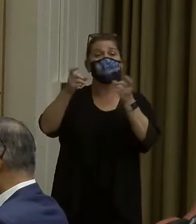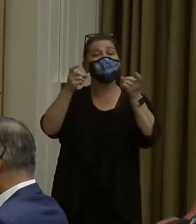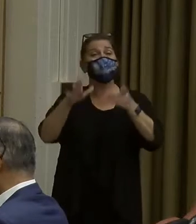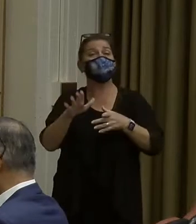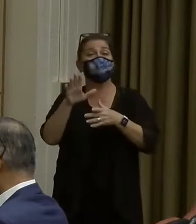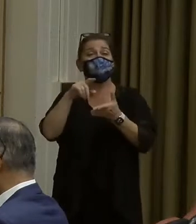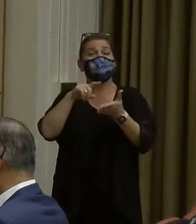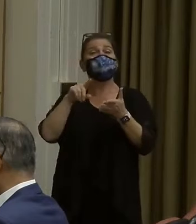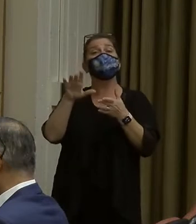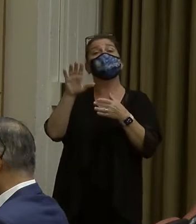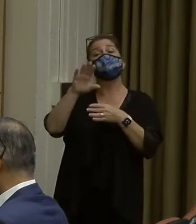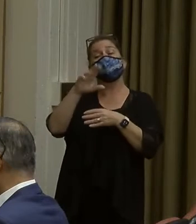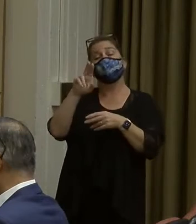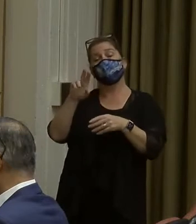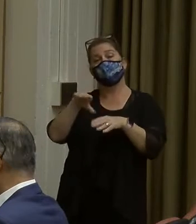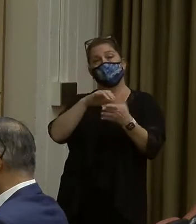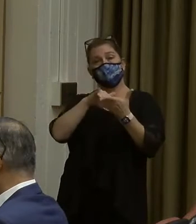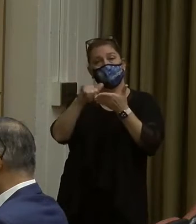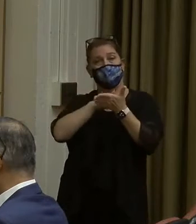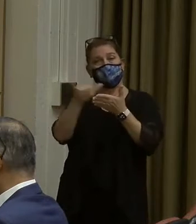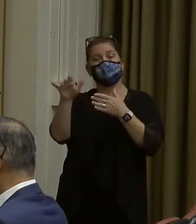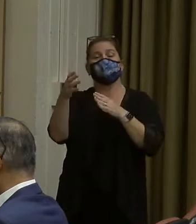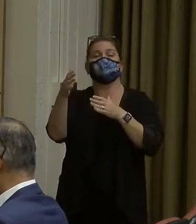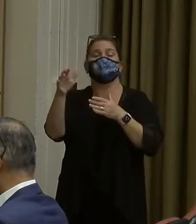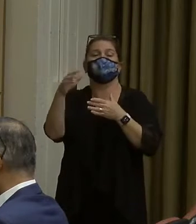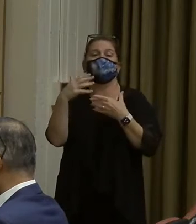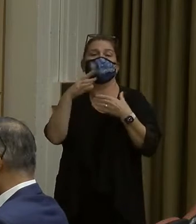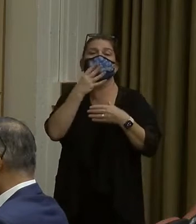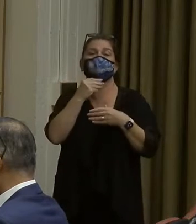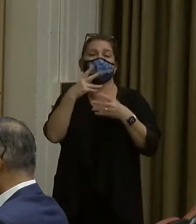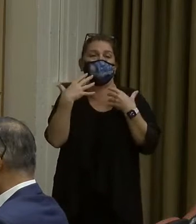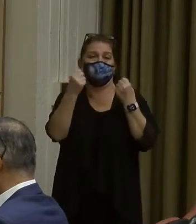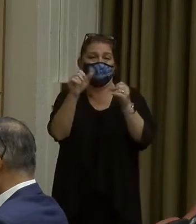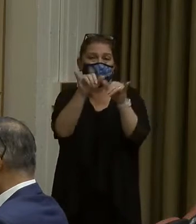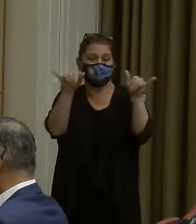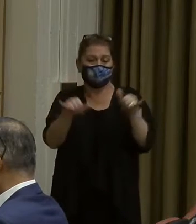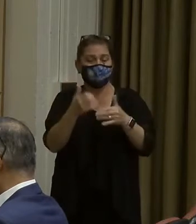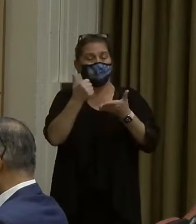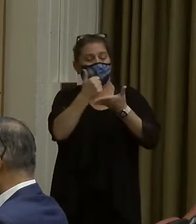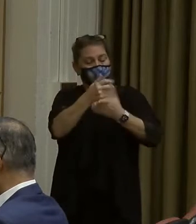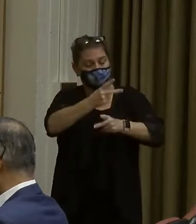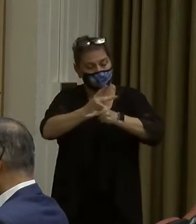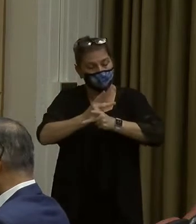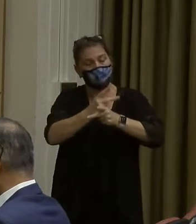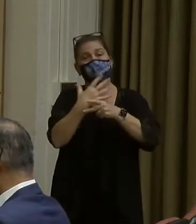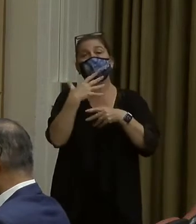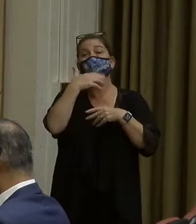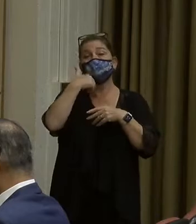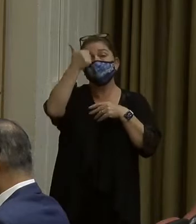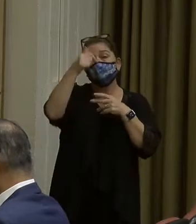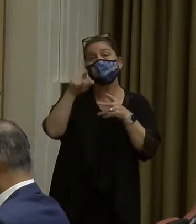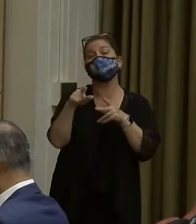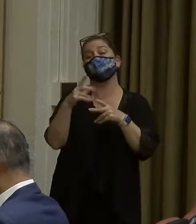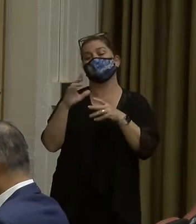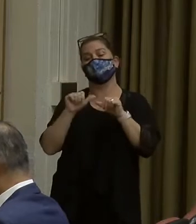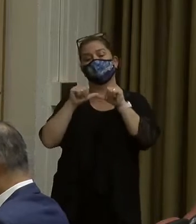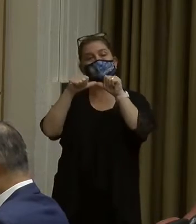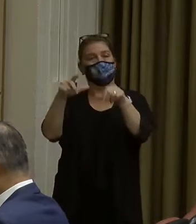at the Metropolitan Jewish Health System, a continuum of care provider of services for the elderly and chronically ill based in